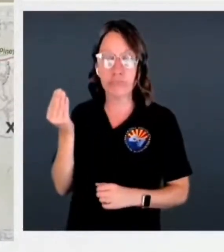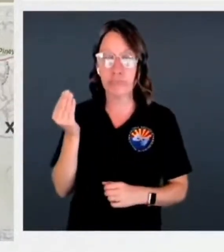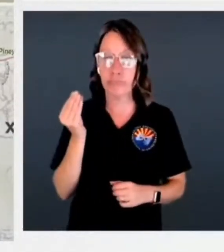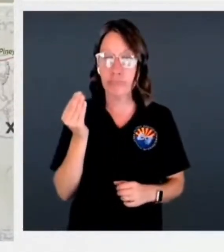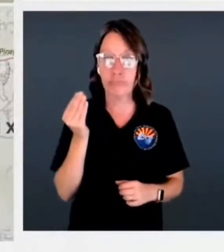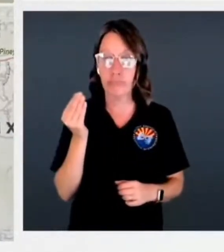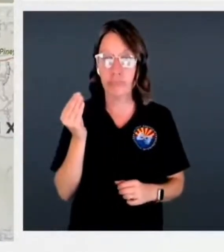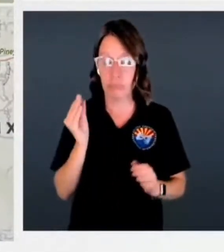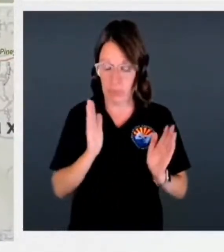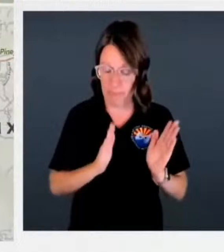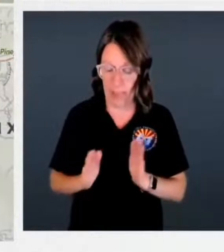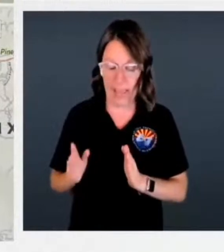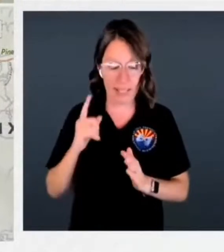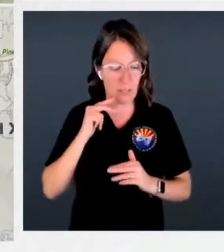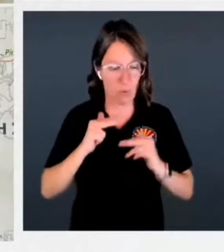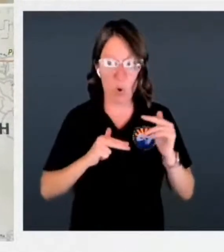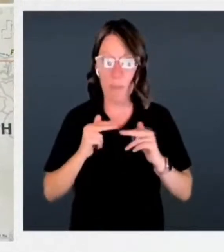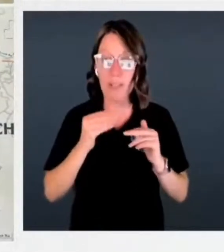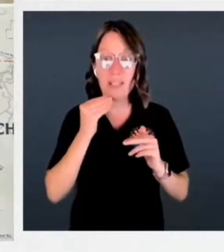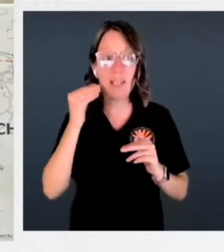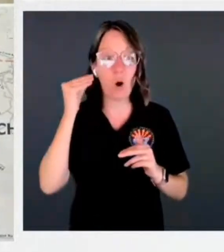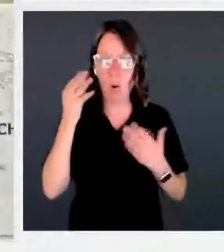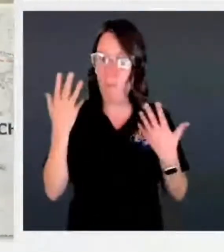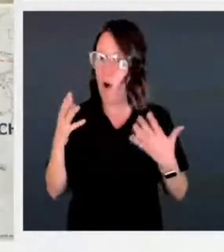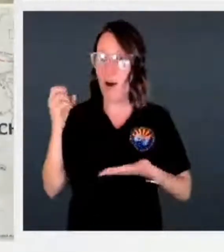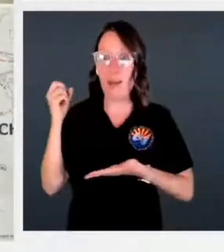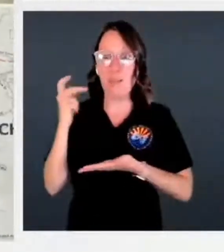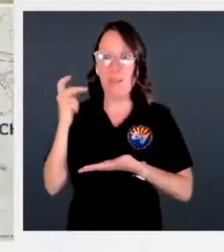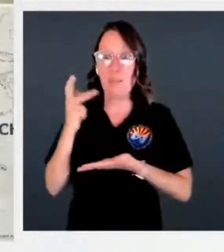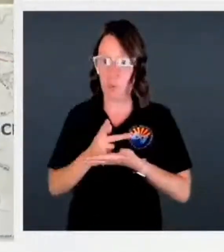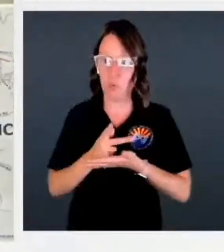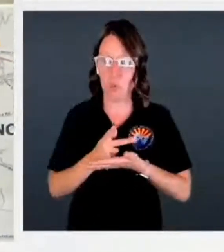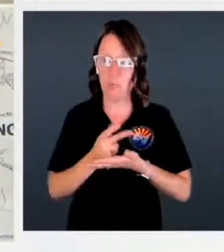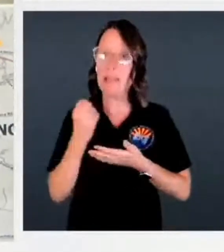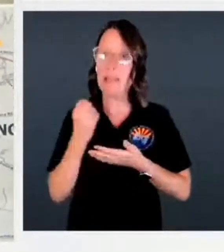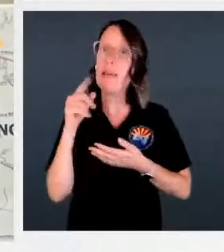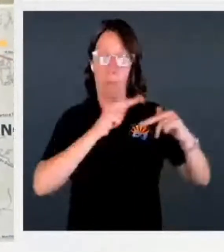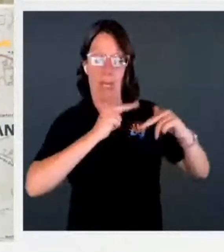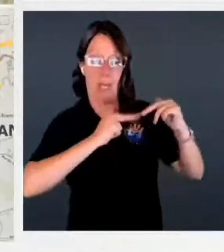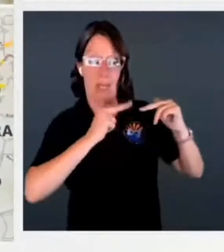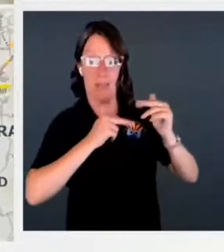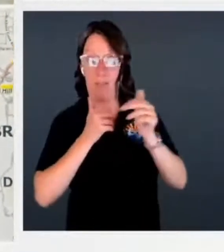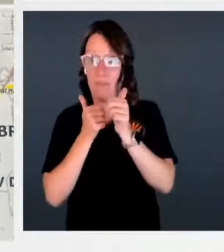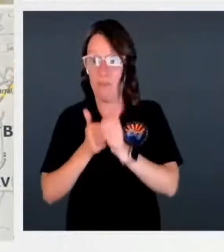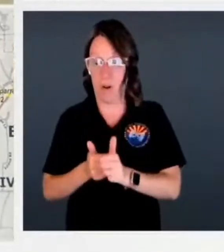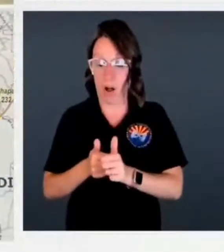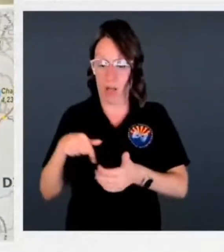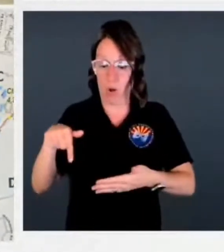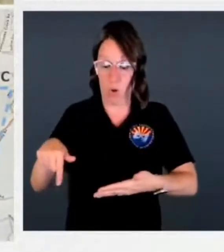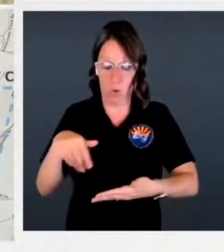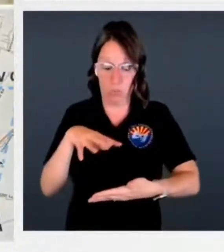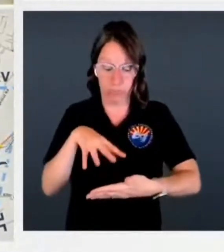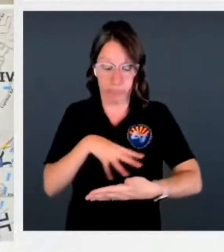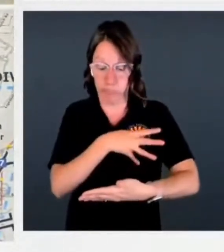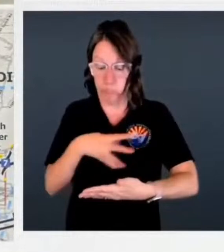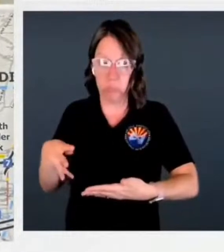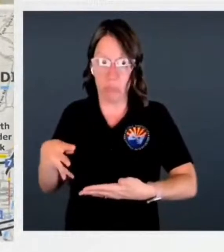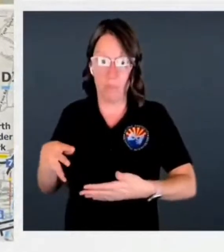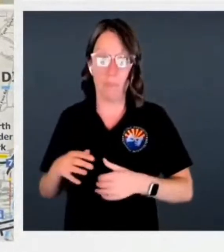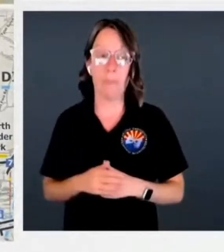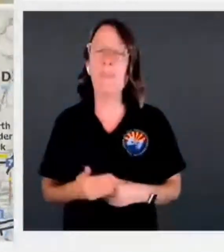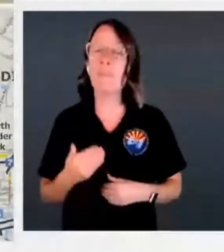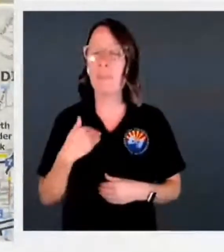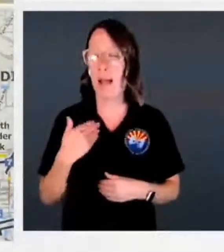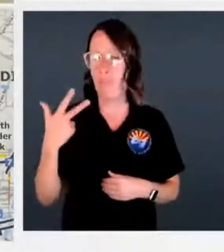You can also, and they're in 3 different categories, roughly. I know he can speak to this better than me. 3 different categories